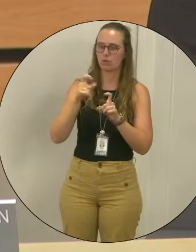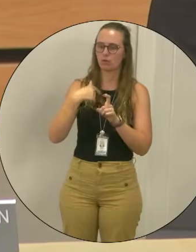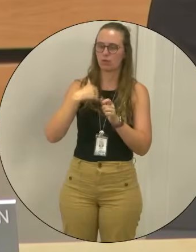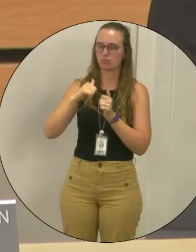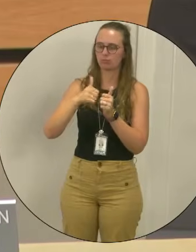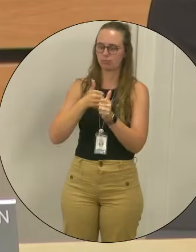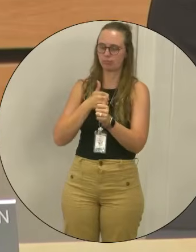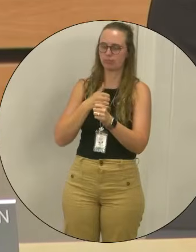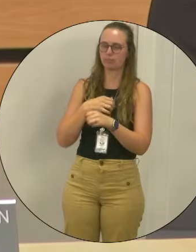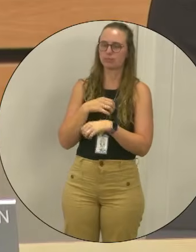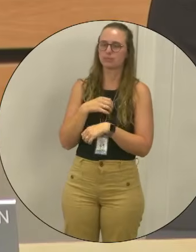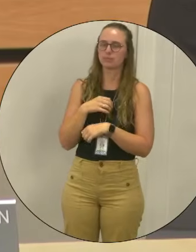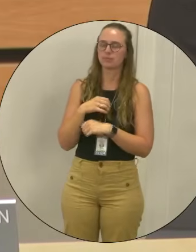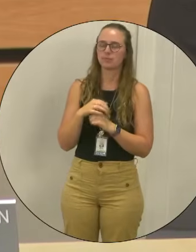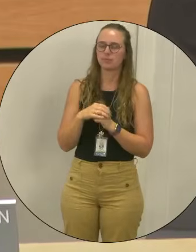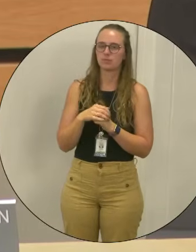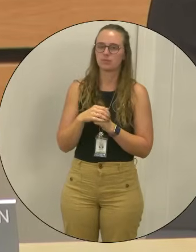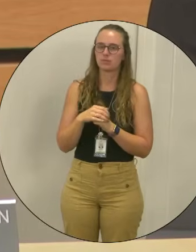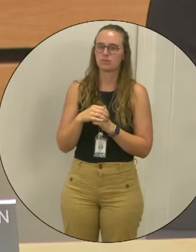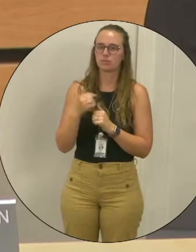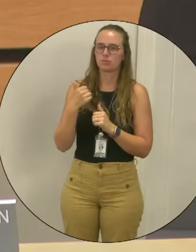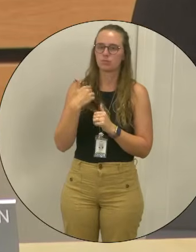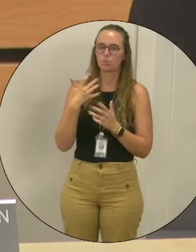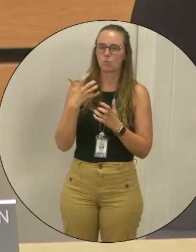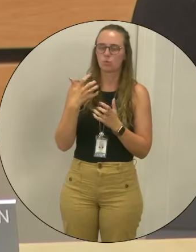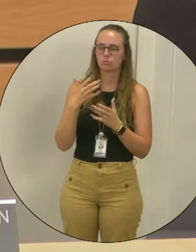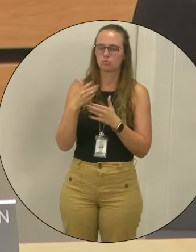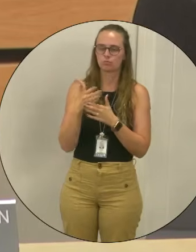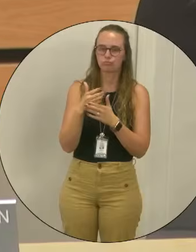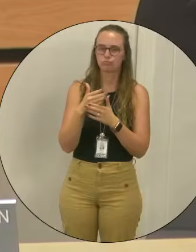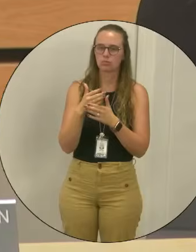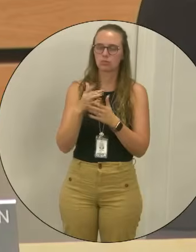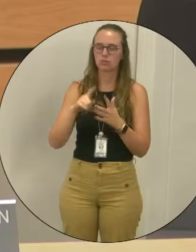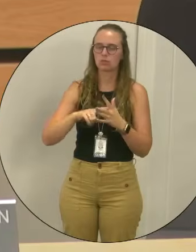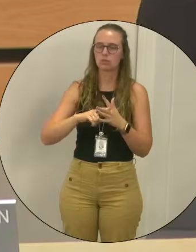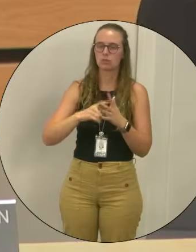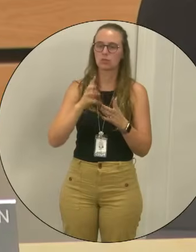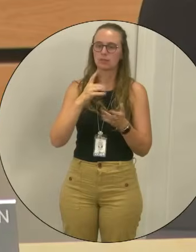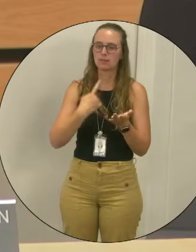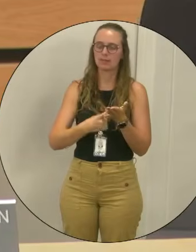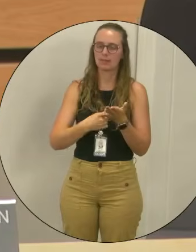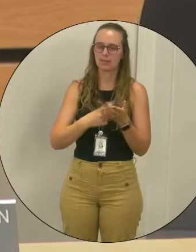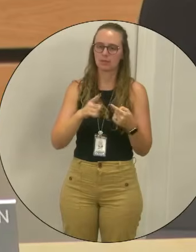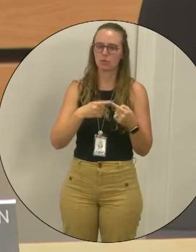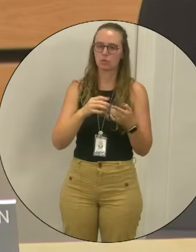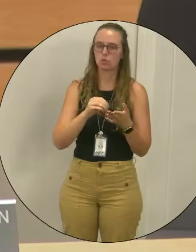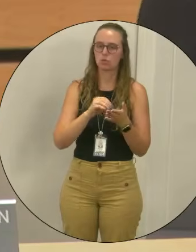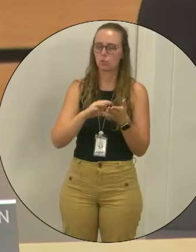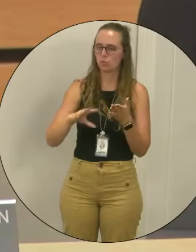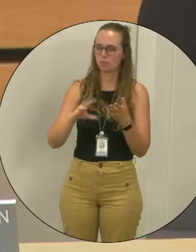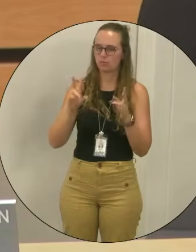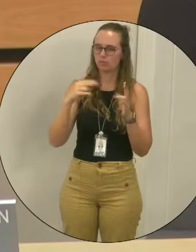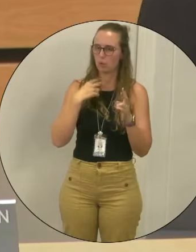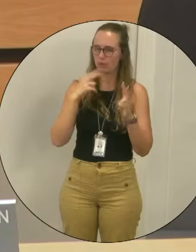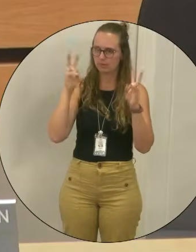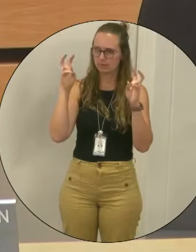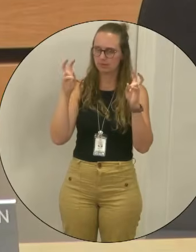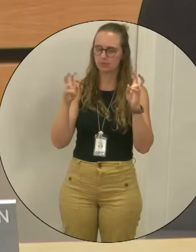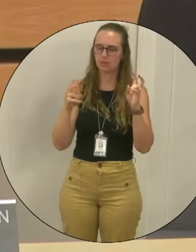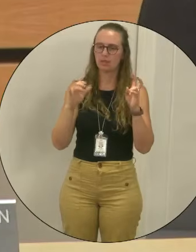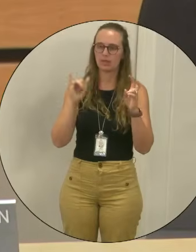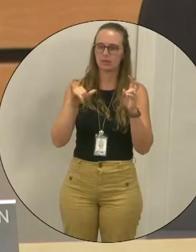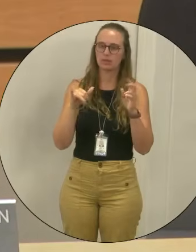back. I want to share this because talking about student voice, I was at a